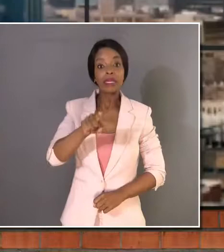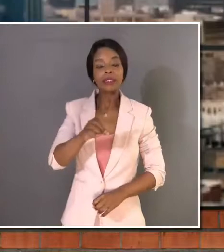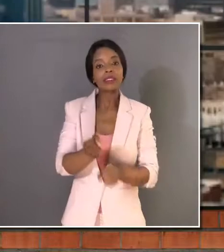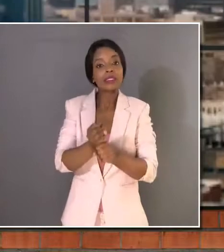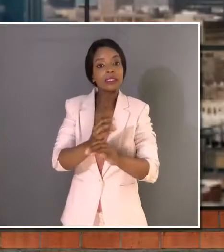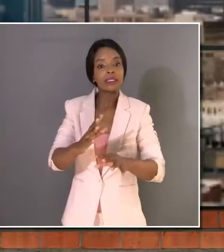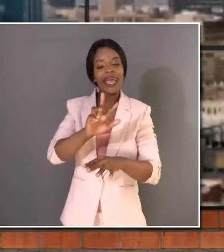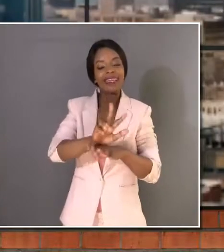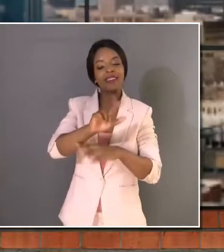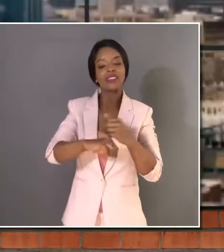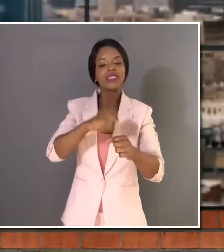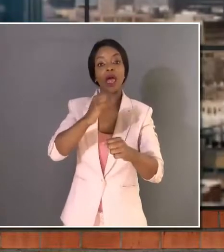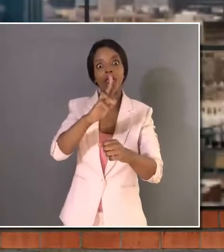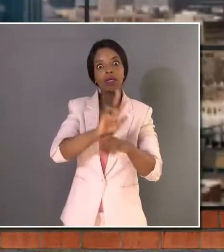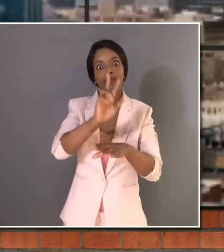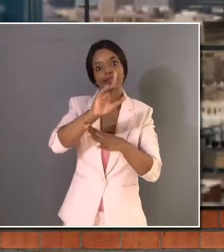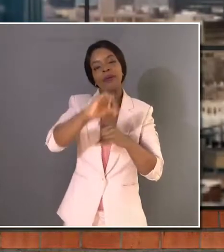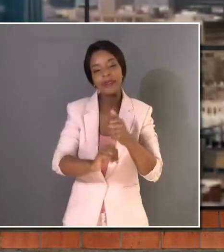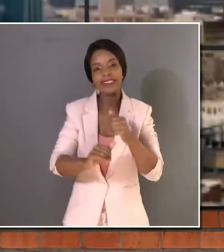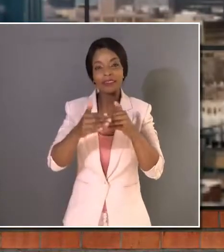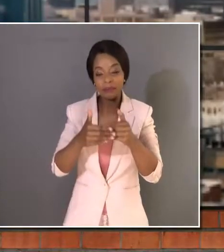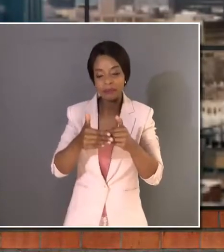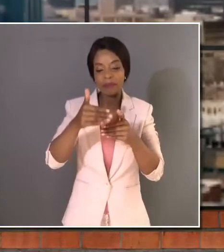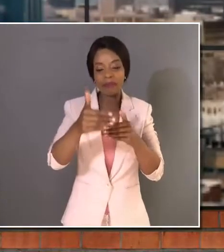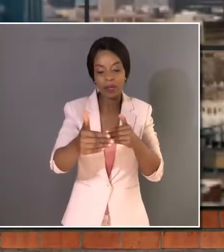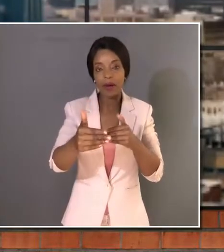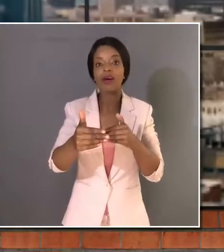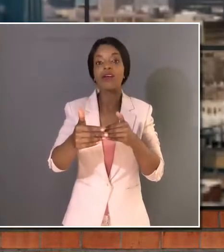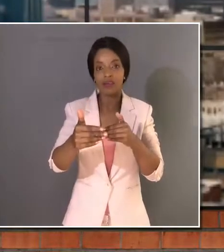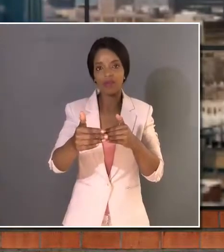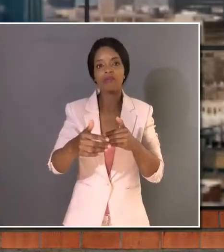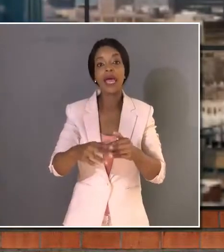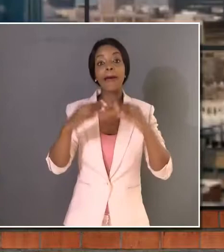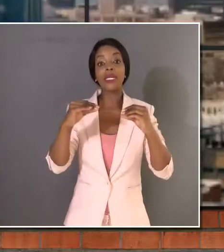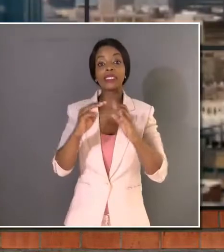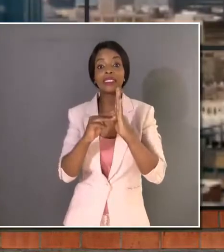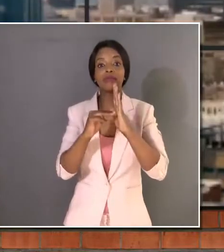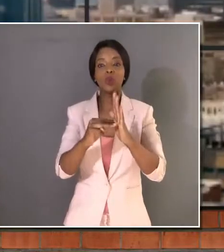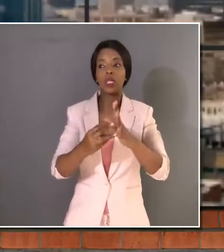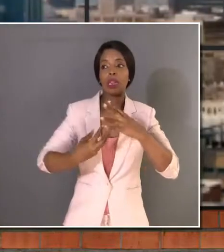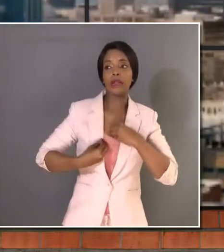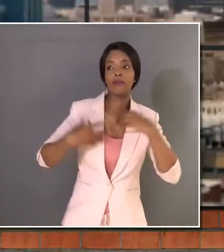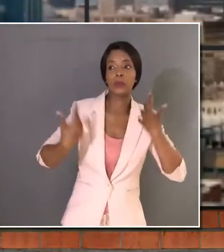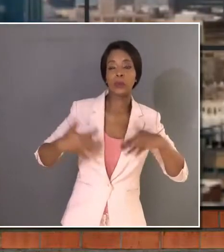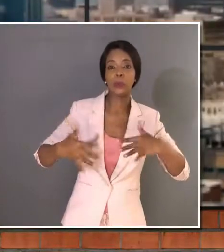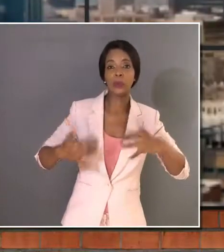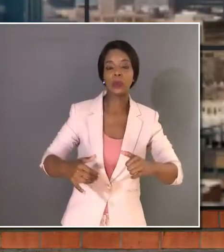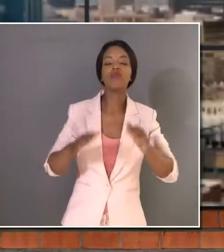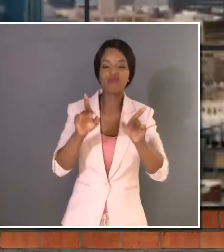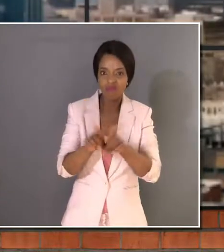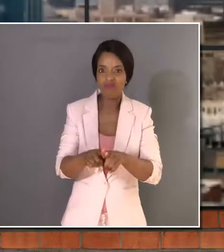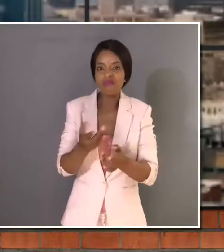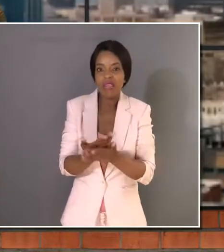to demonstrate a viable business model, could qualify for further support through an intensive acceleration and